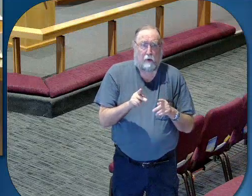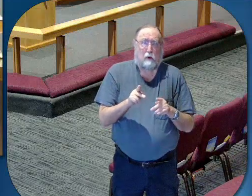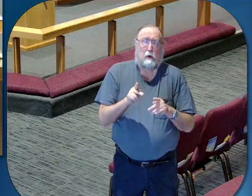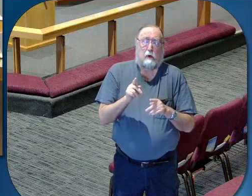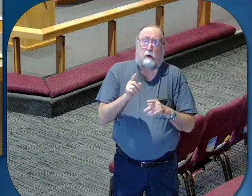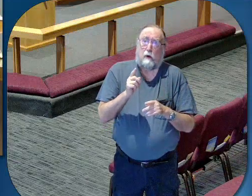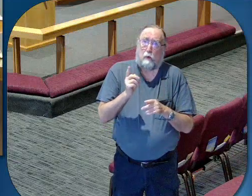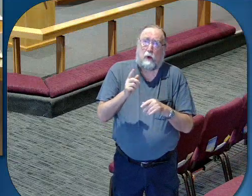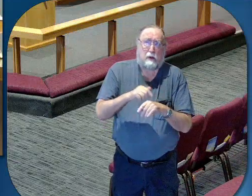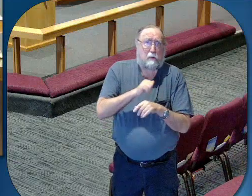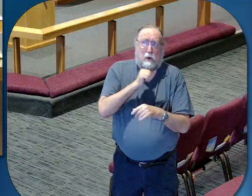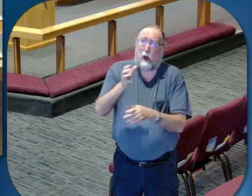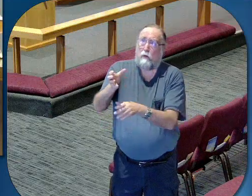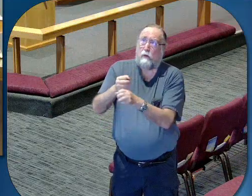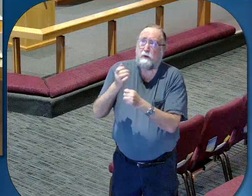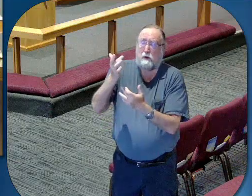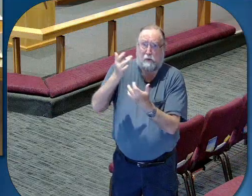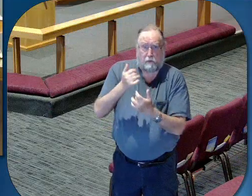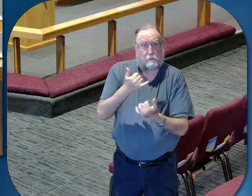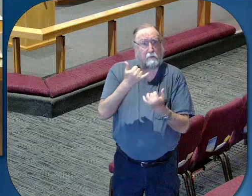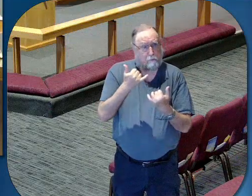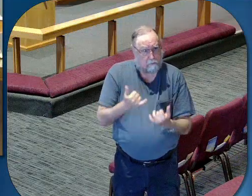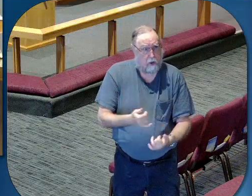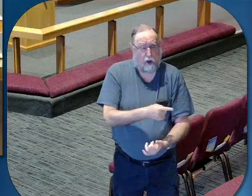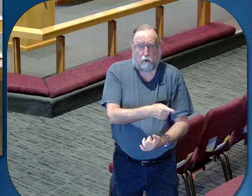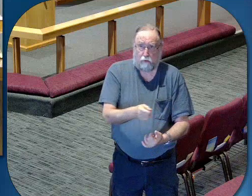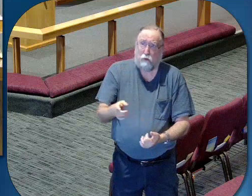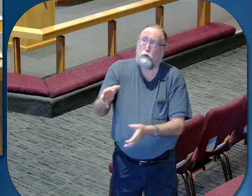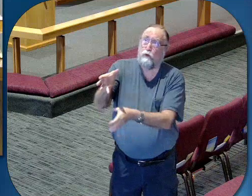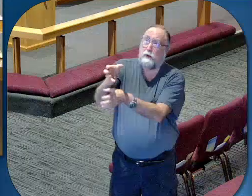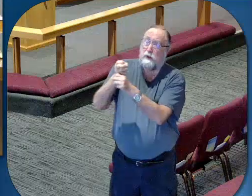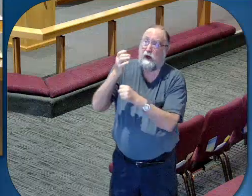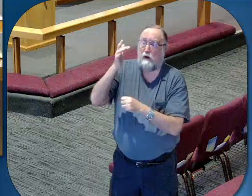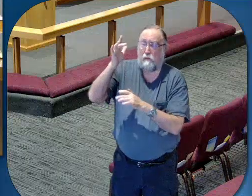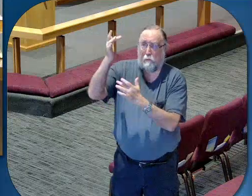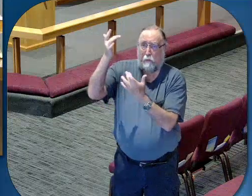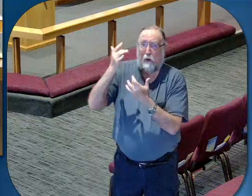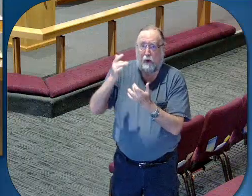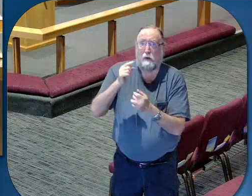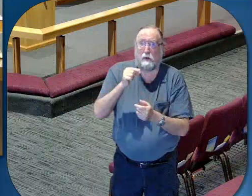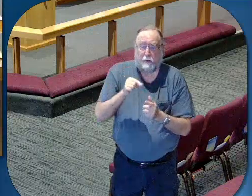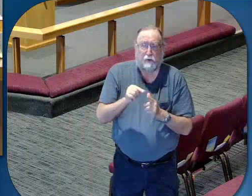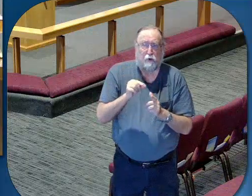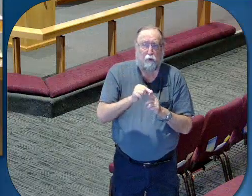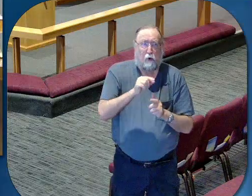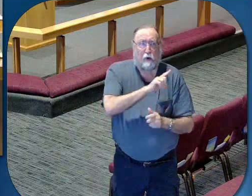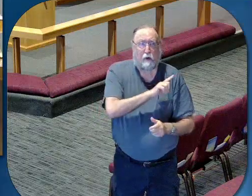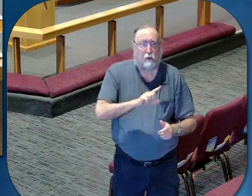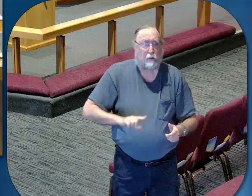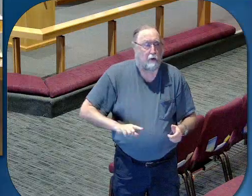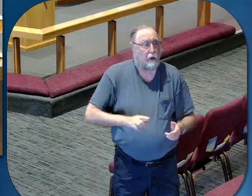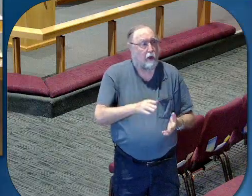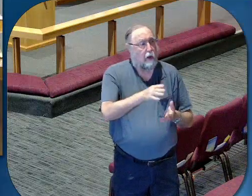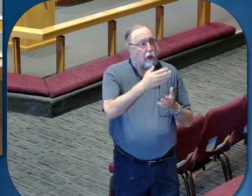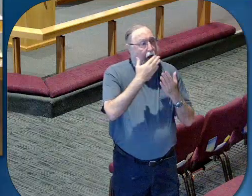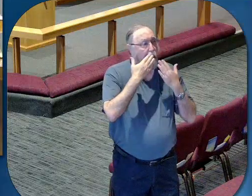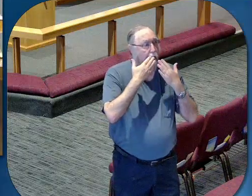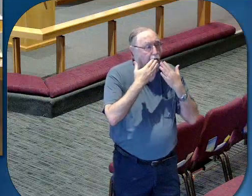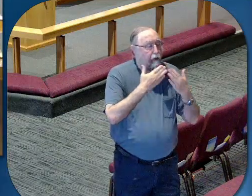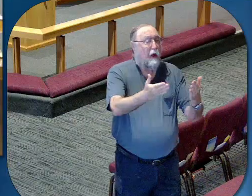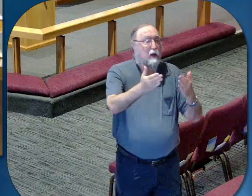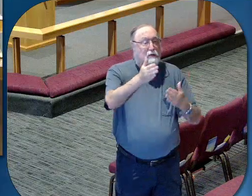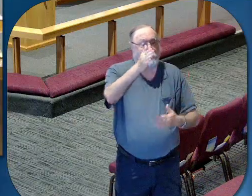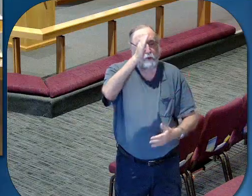had not received mercy, but now you have received mercy. This is the word of the Lord. Thanks be to God.